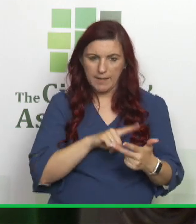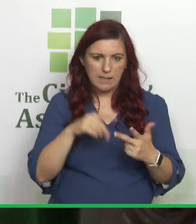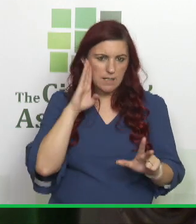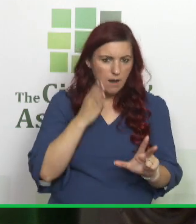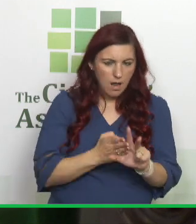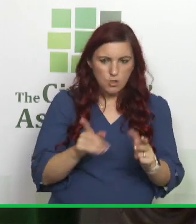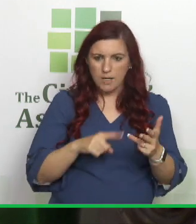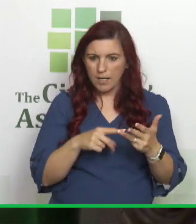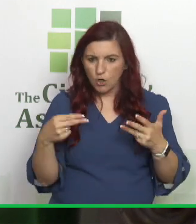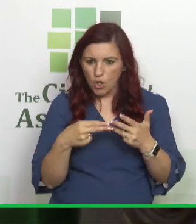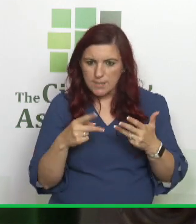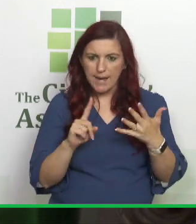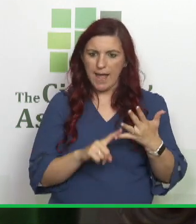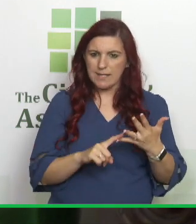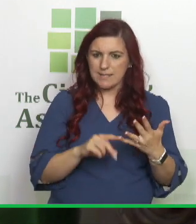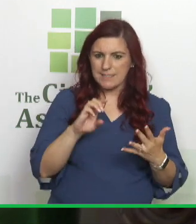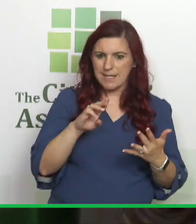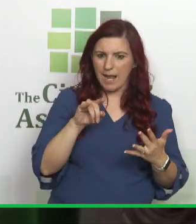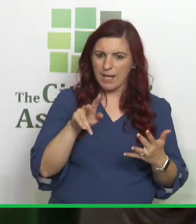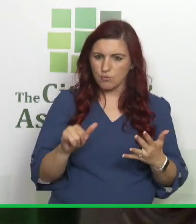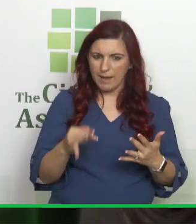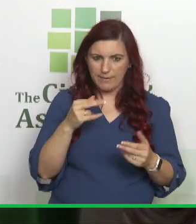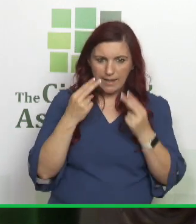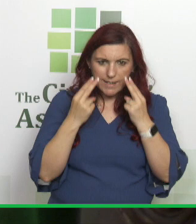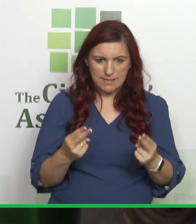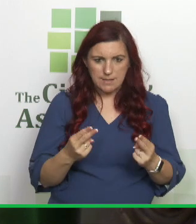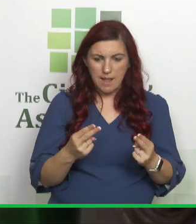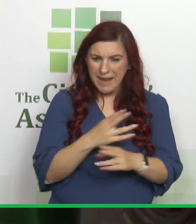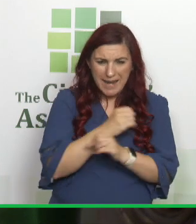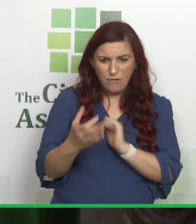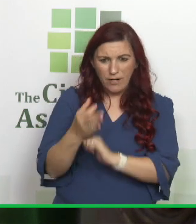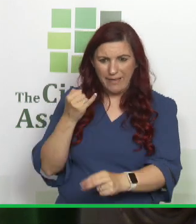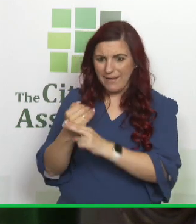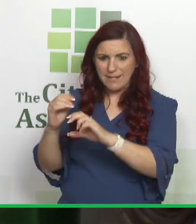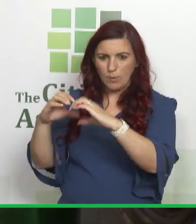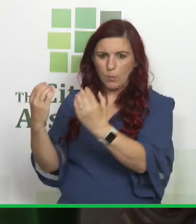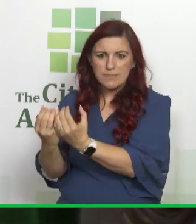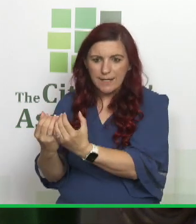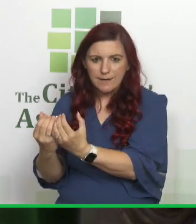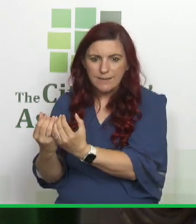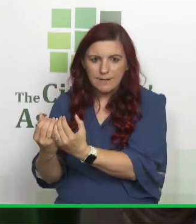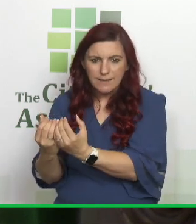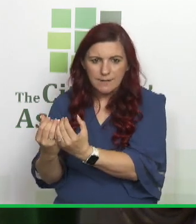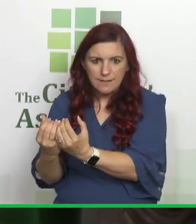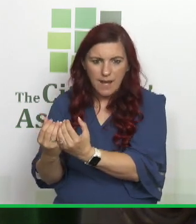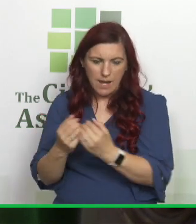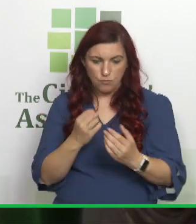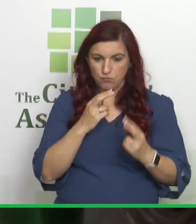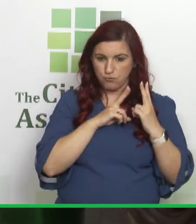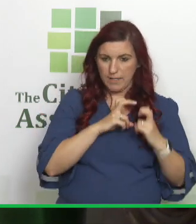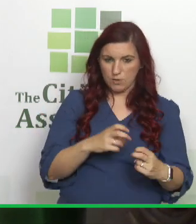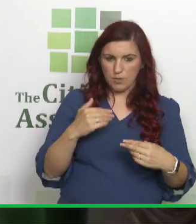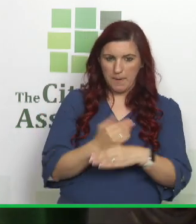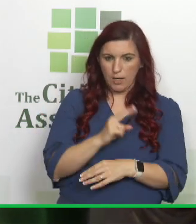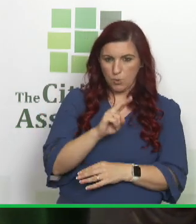psychology, nursing, and psychiatry if needed. They would never get this integrated care in the community. In a study done in the University